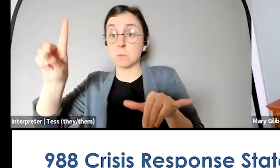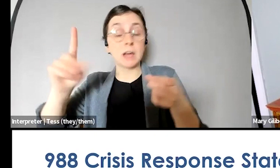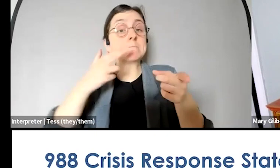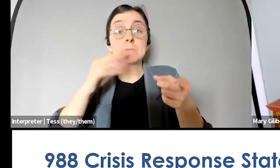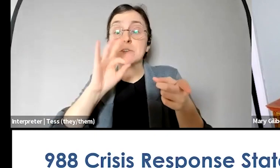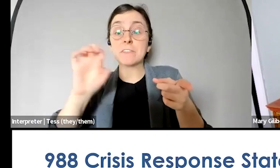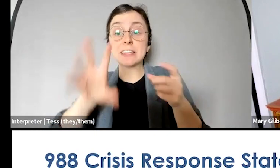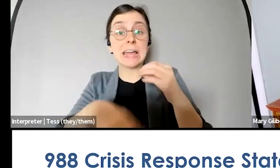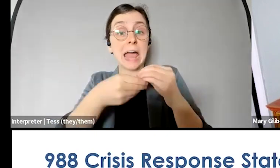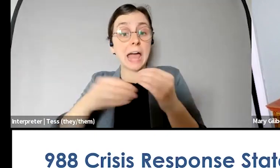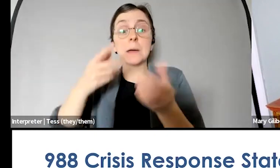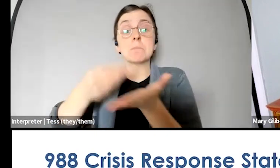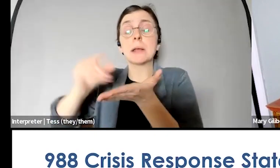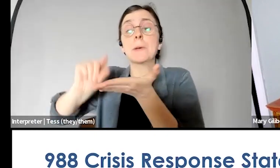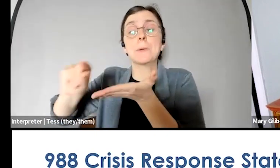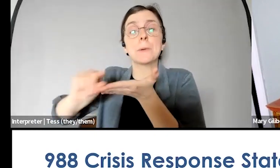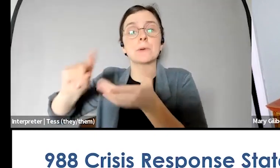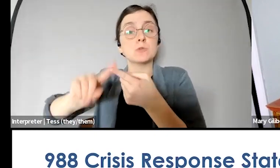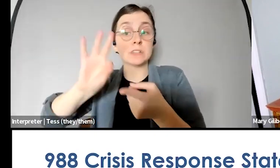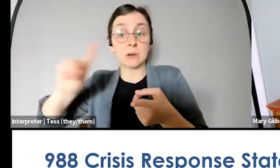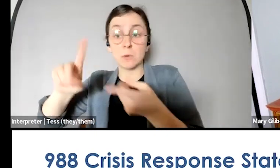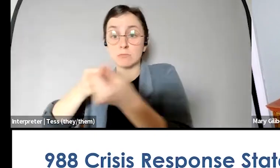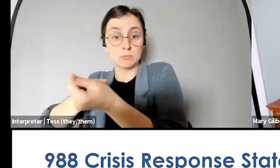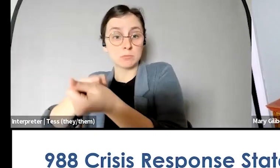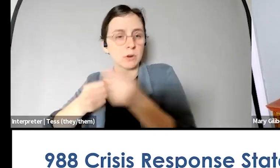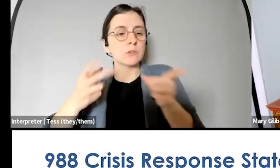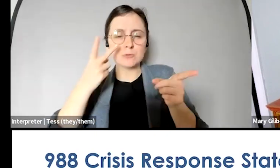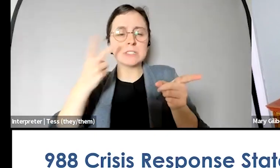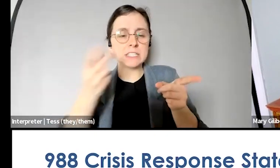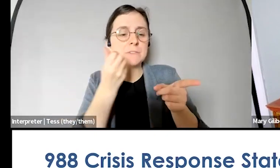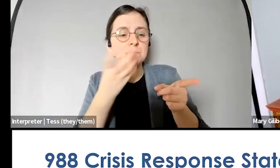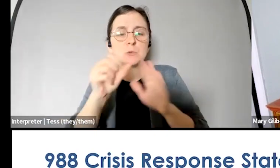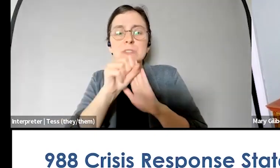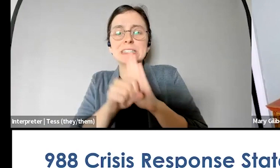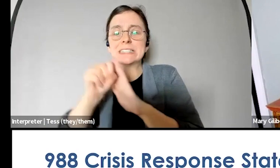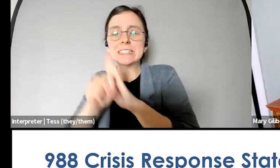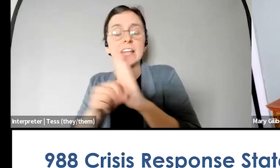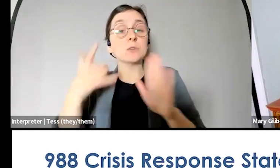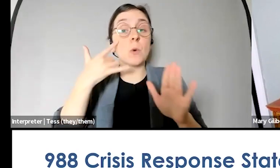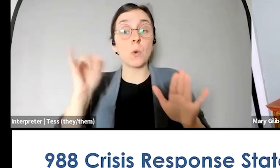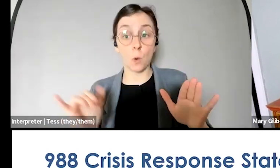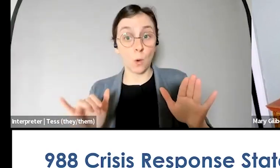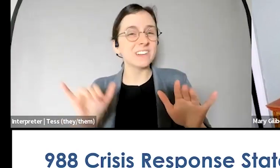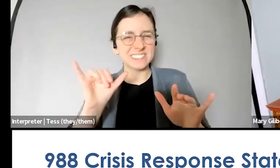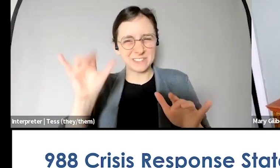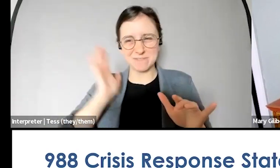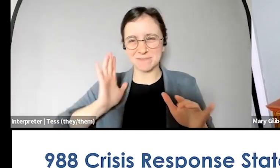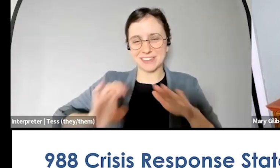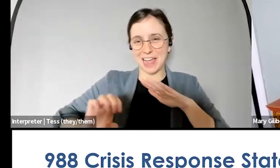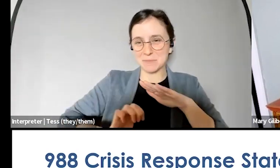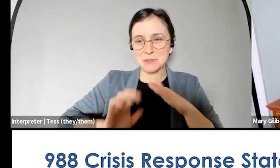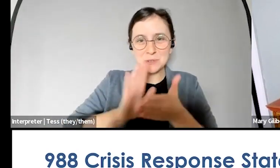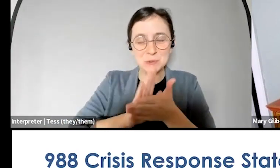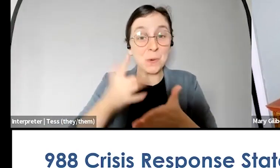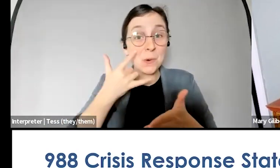about 5 or so states in gold. And those are like the gold star, like we used to get in elementary school, because they